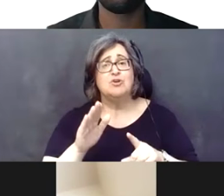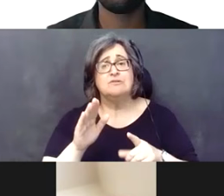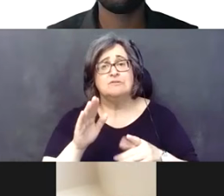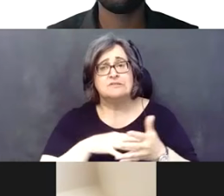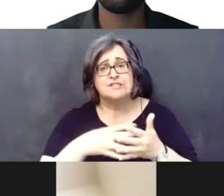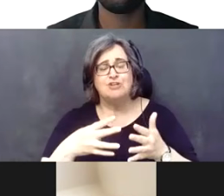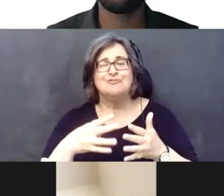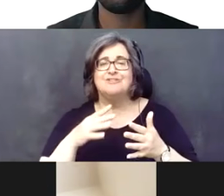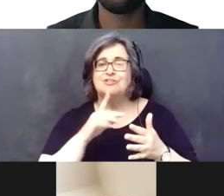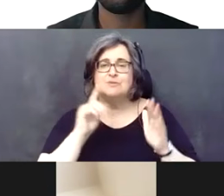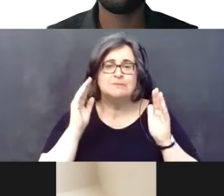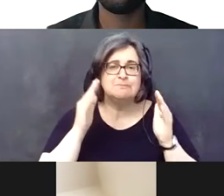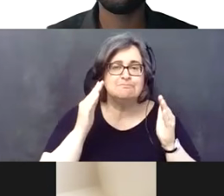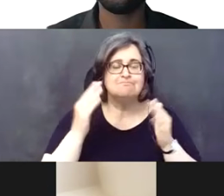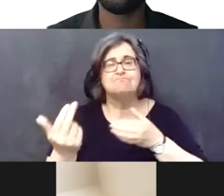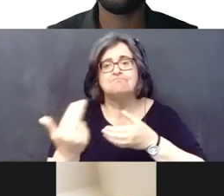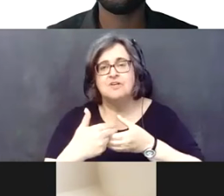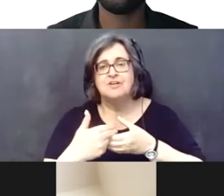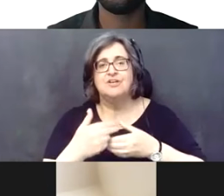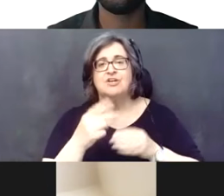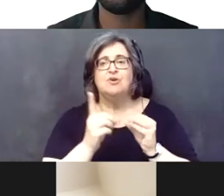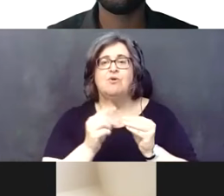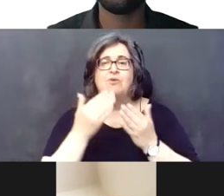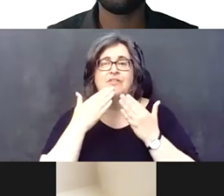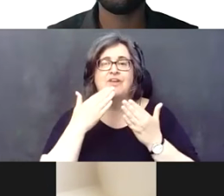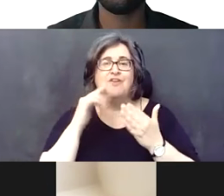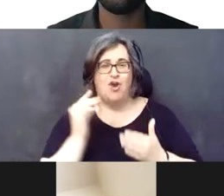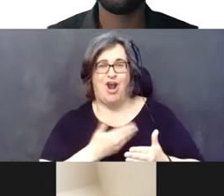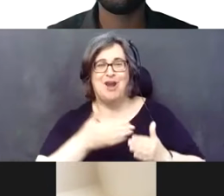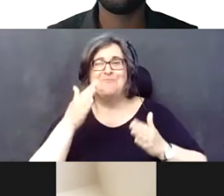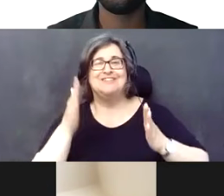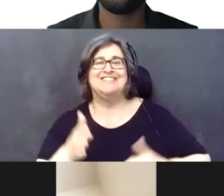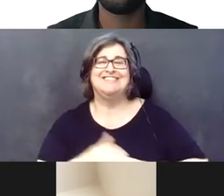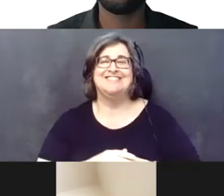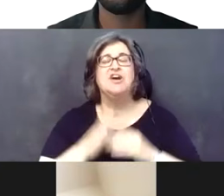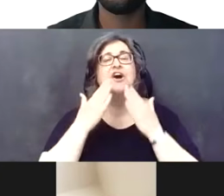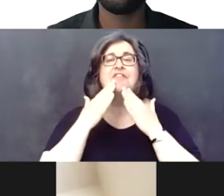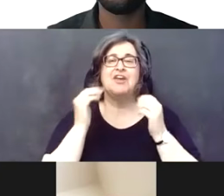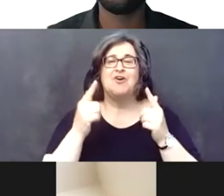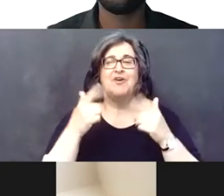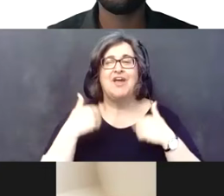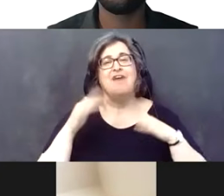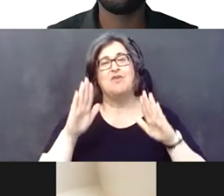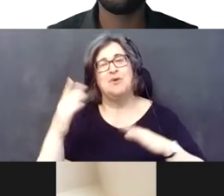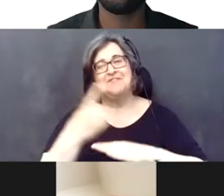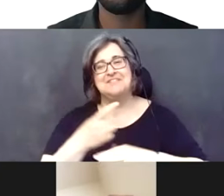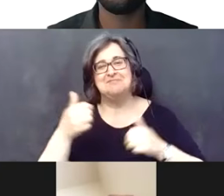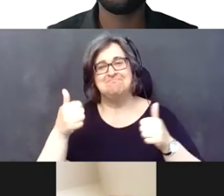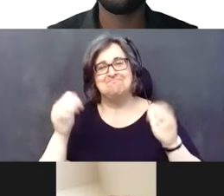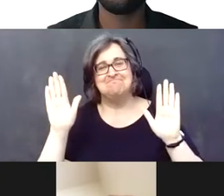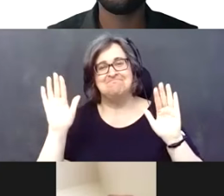us and listen in. And of course, one more big thank you to our presenters. Thank you all and have a wonderful day.